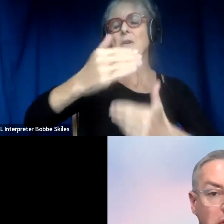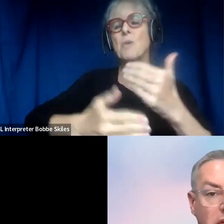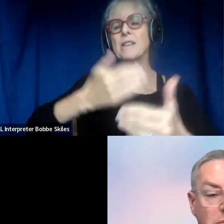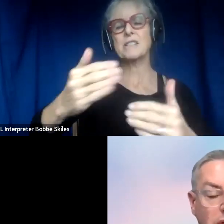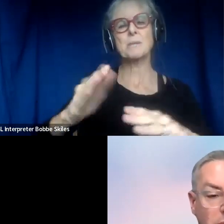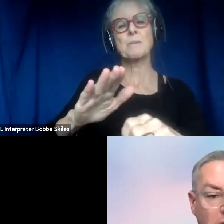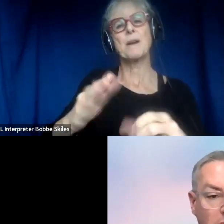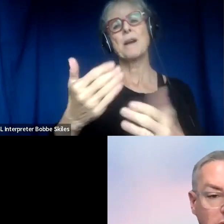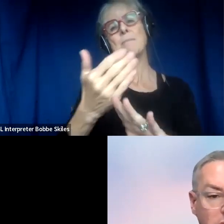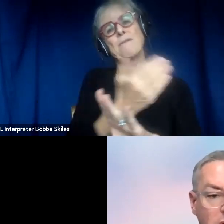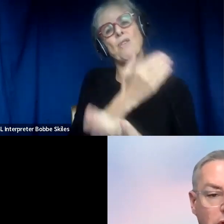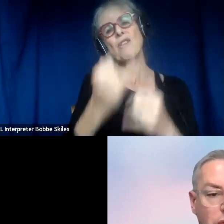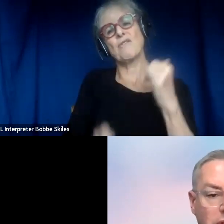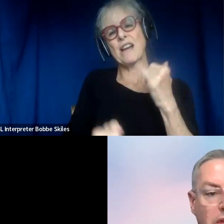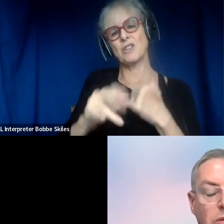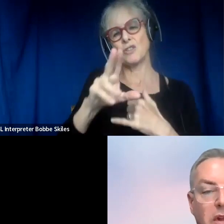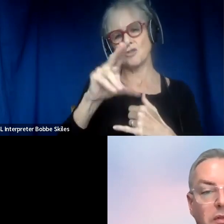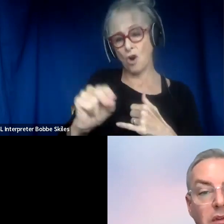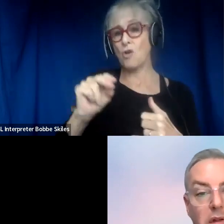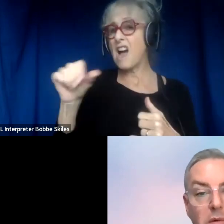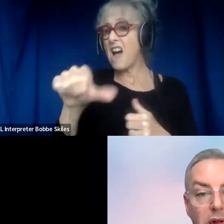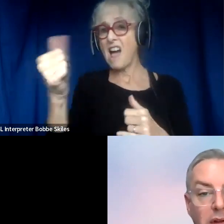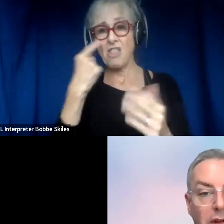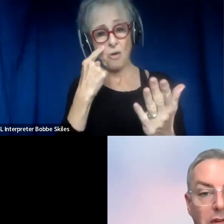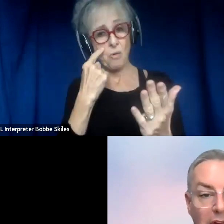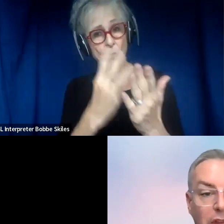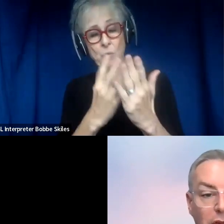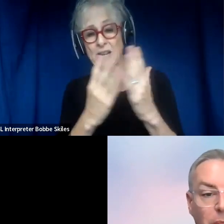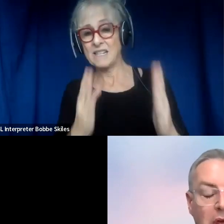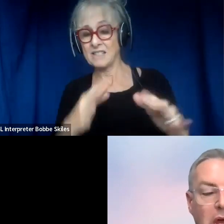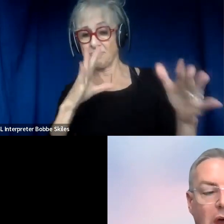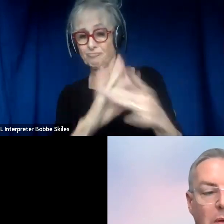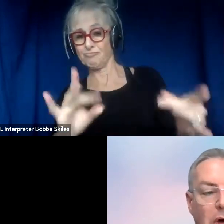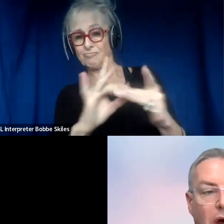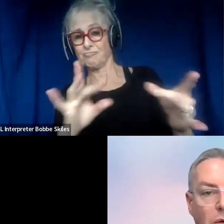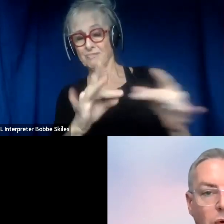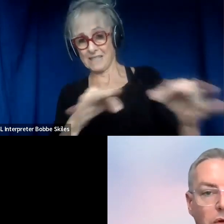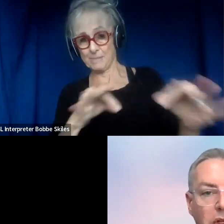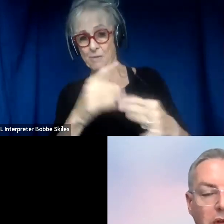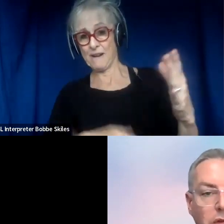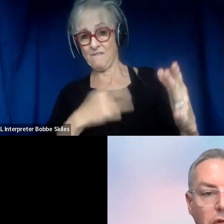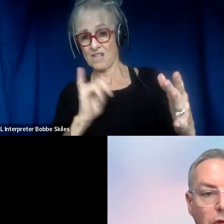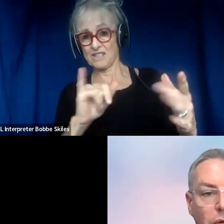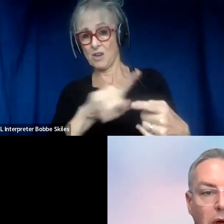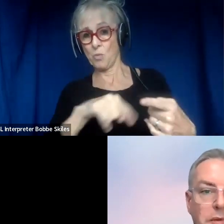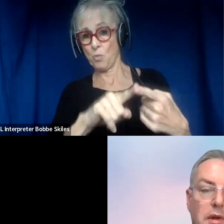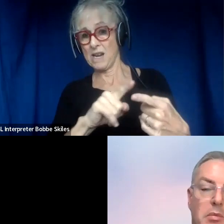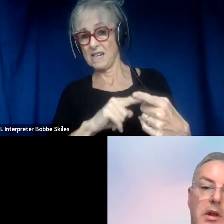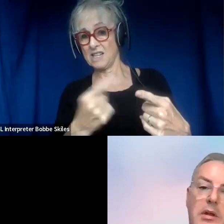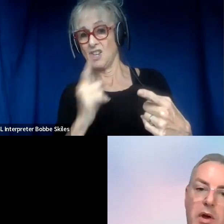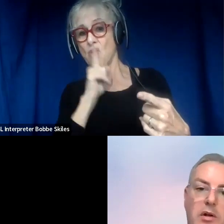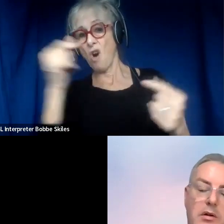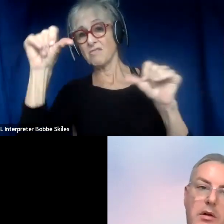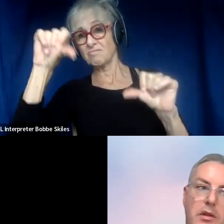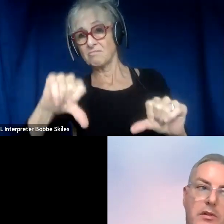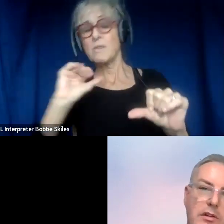experiential testimony from other witnesses who've said this is what it feels like to run to get the no. Our role is to help